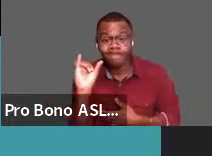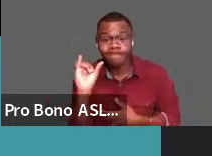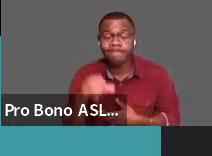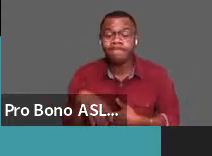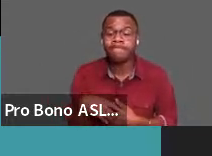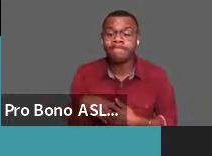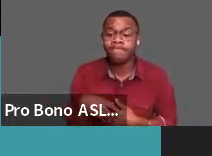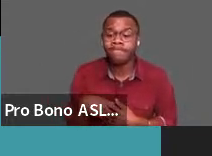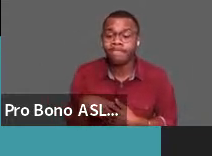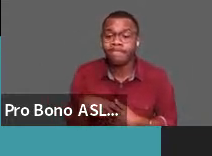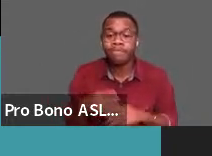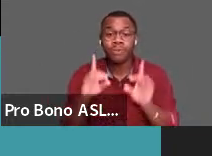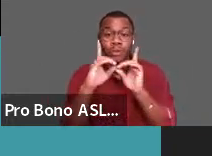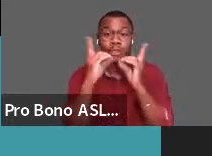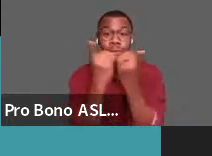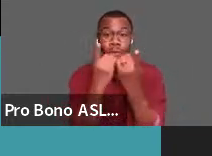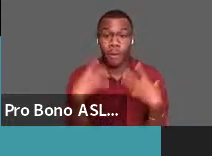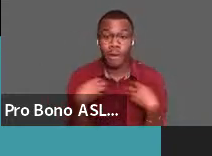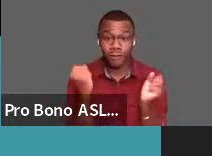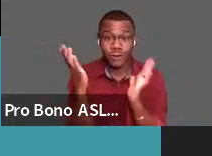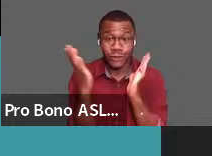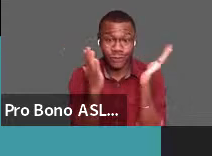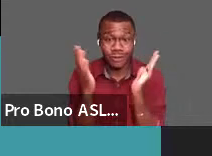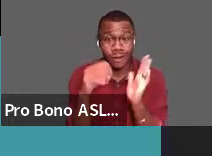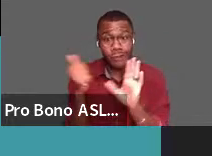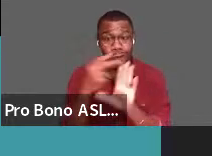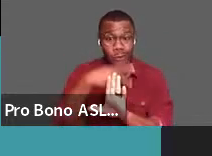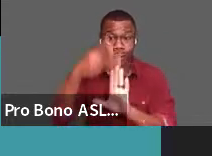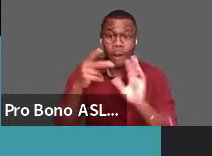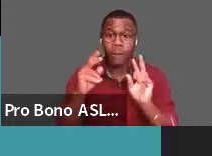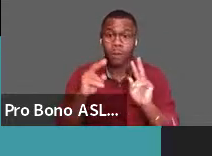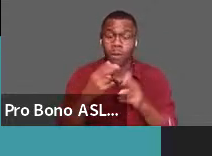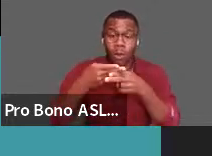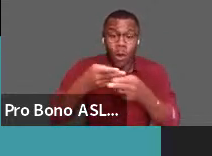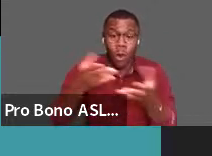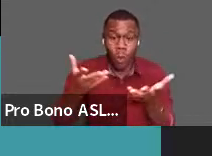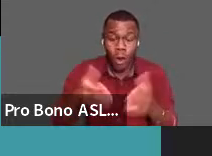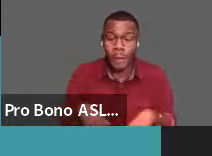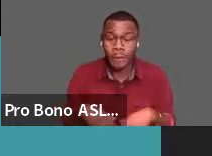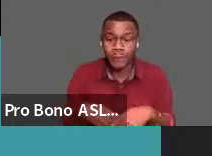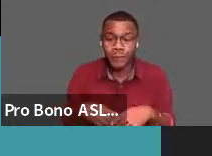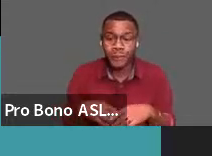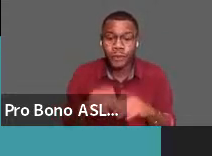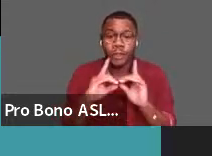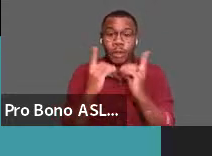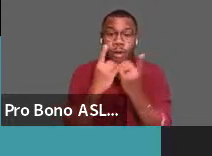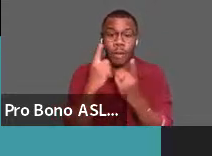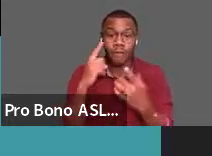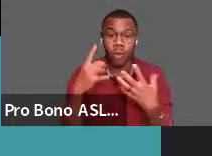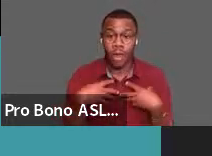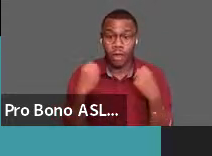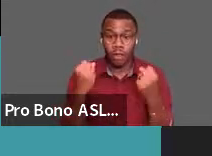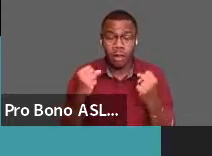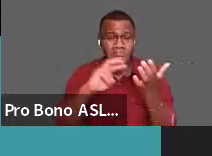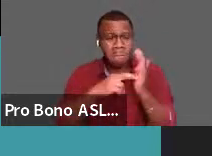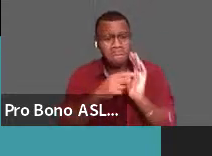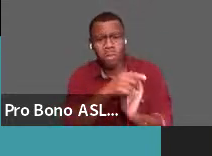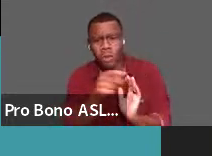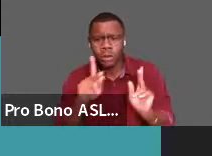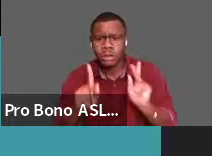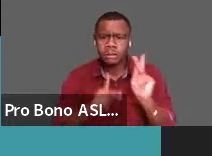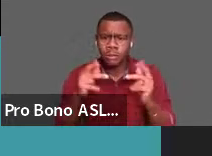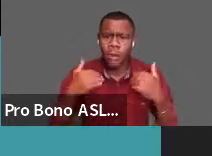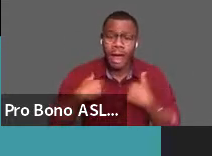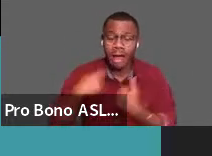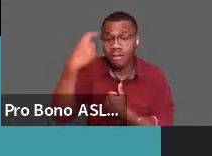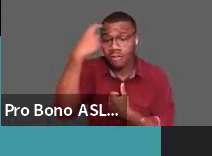Health Services called Housing for Health, which focuses on individuals. They may have mental health issues with high risk